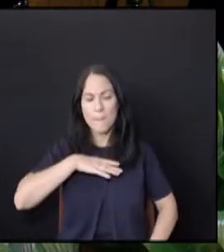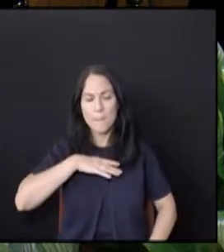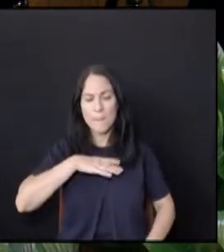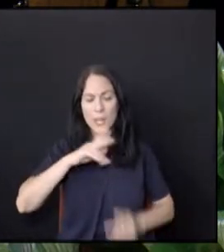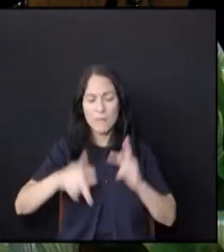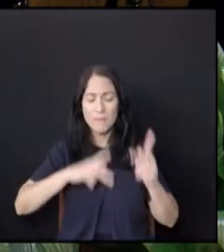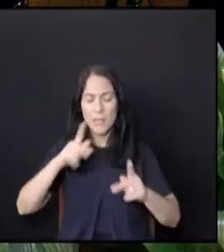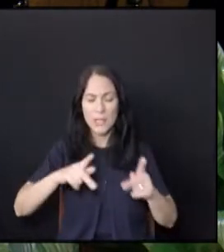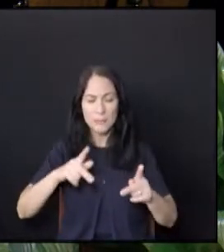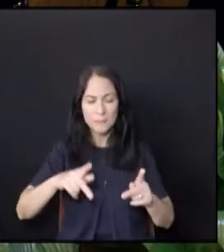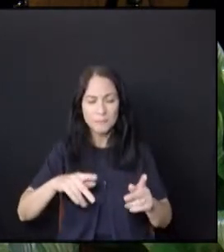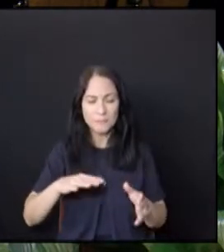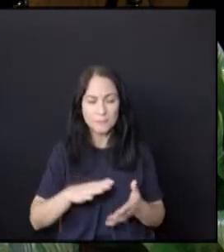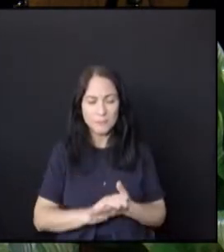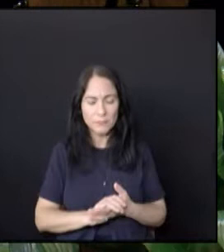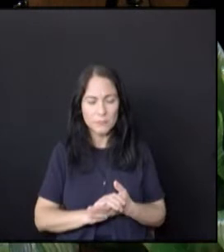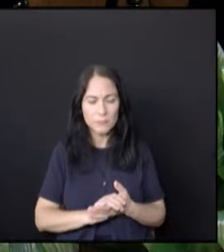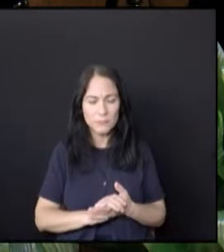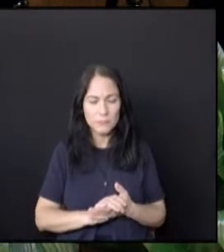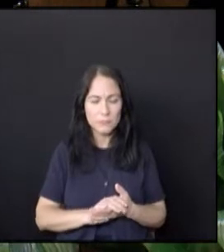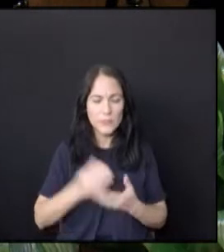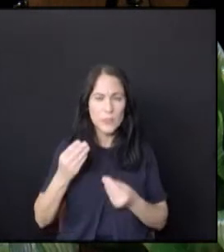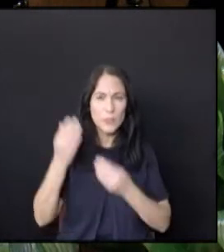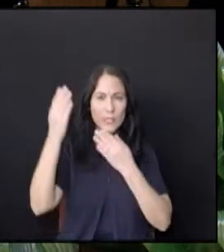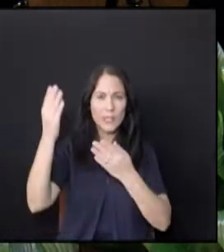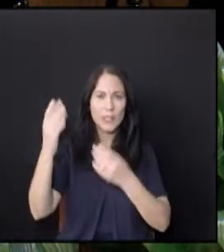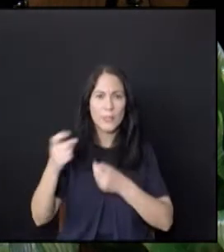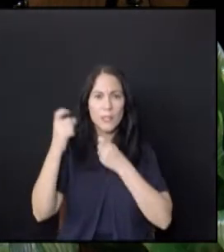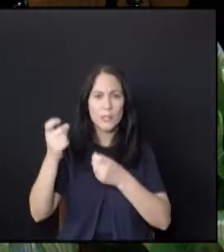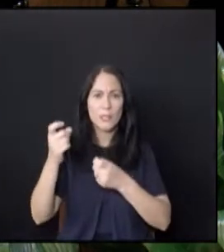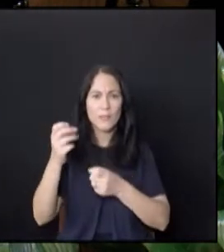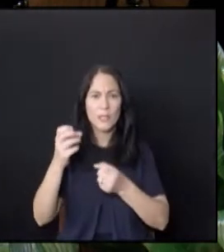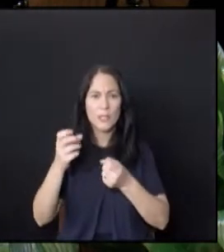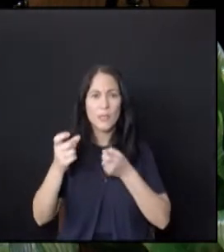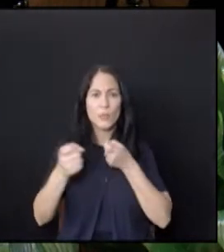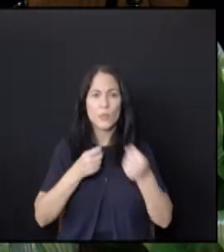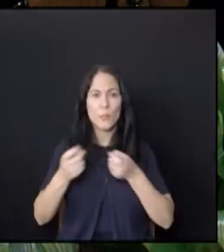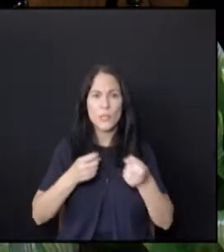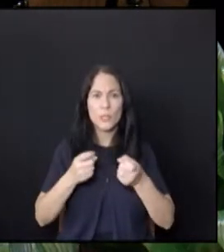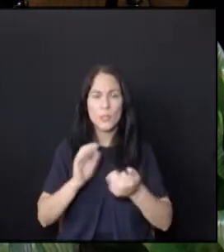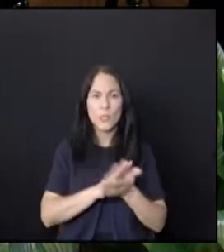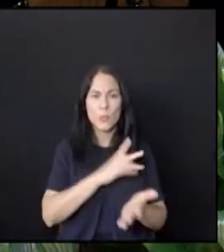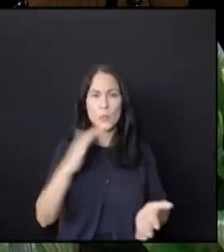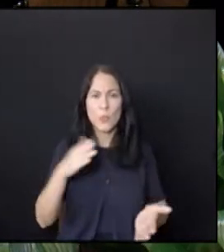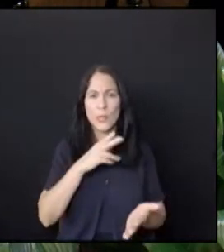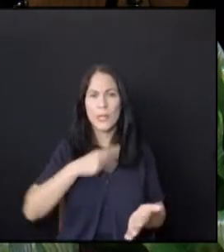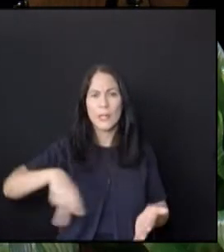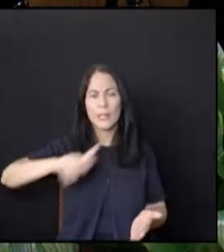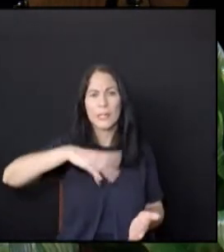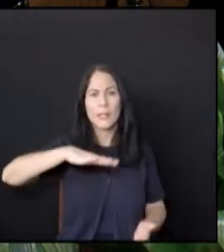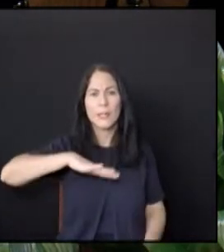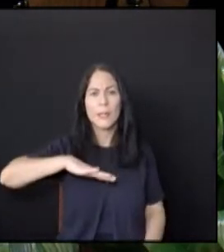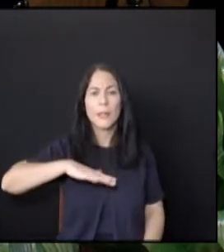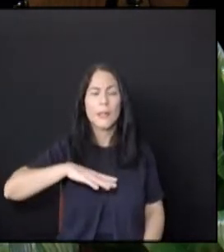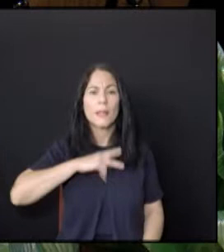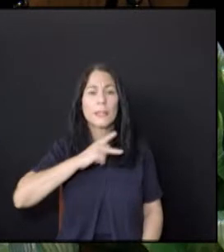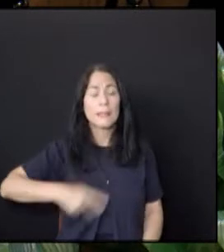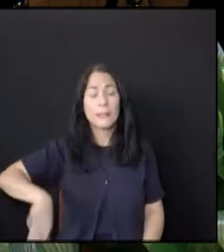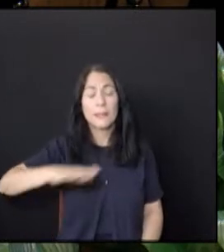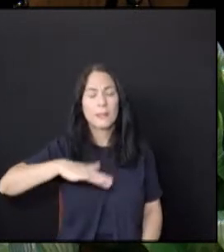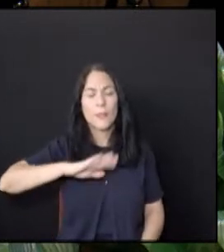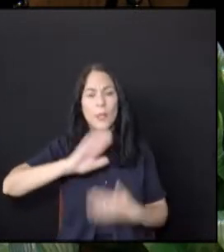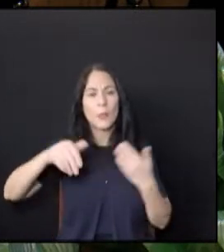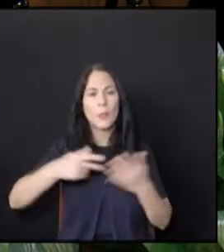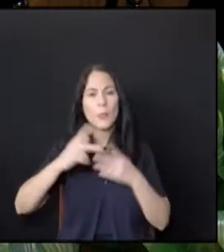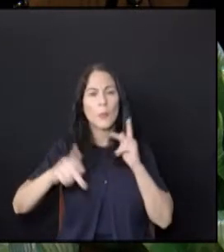presented before him. And to him was given dominion and glory and a kingdom. and all peoples, nations,